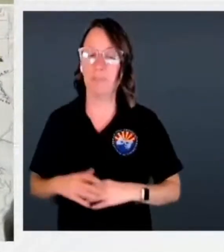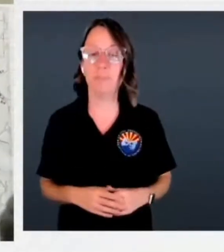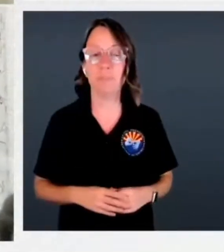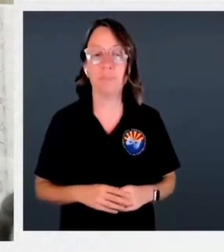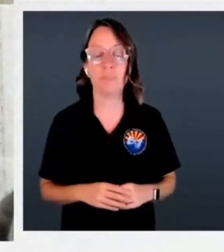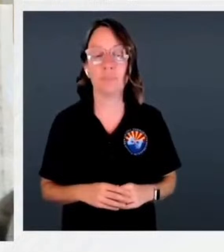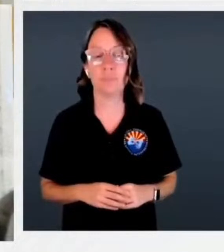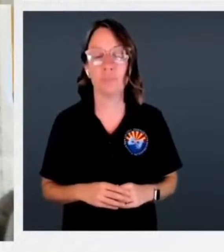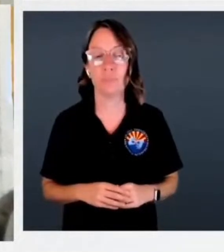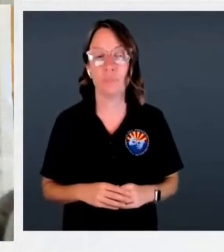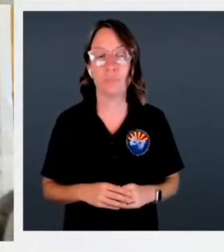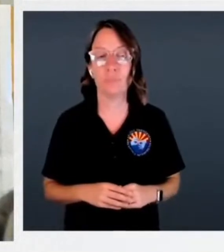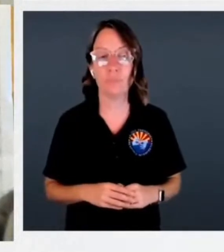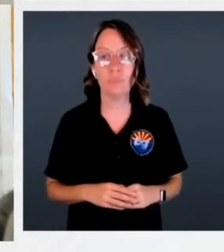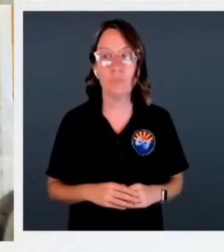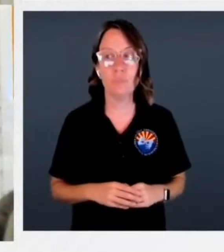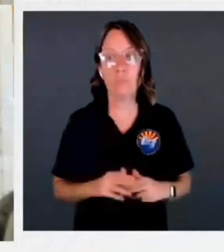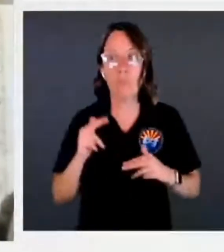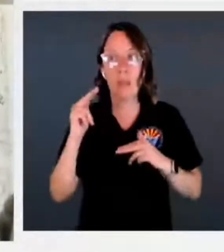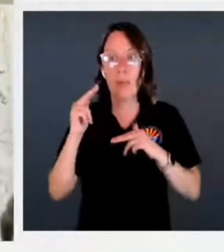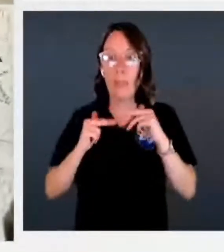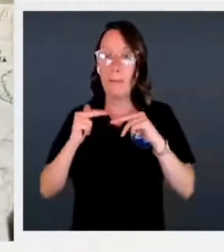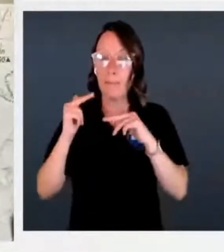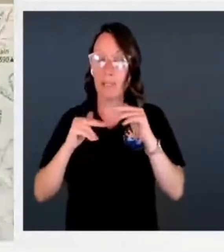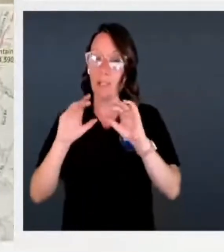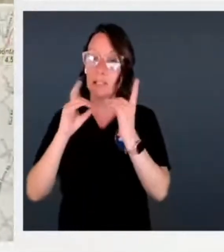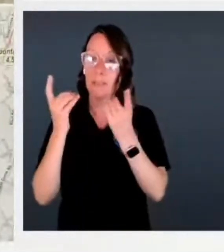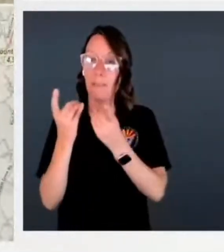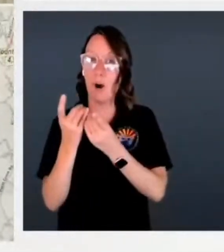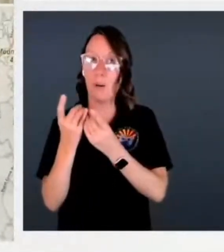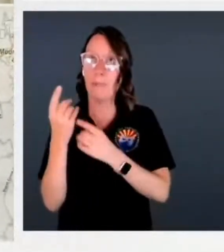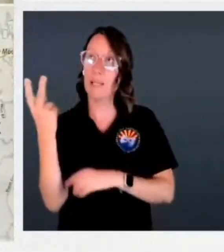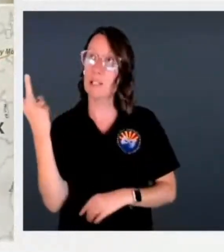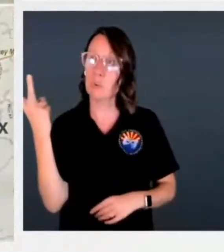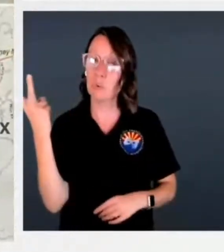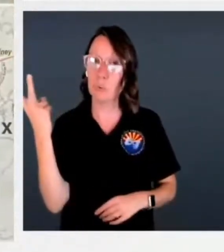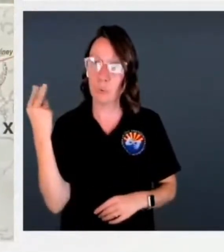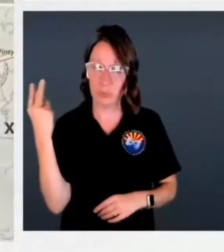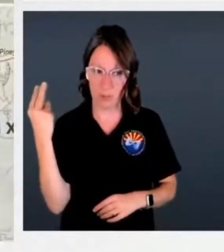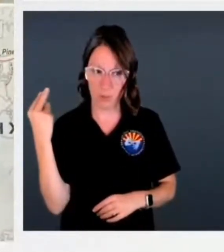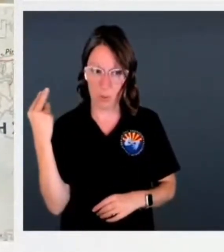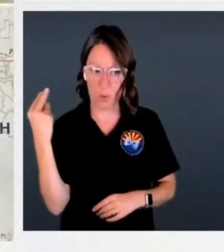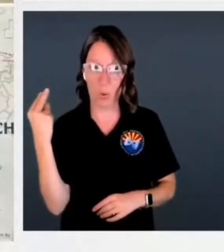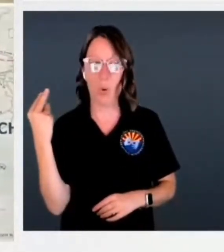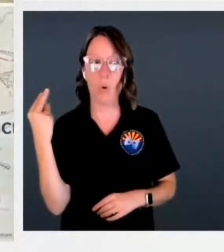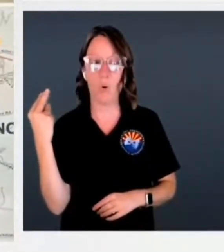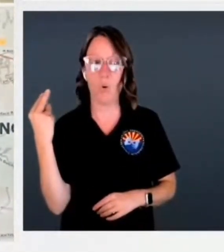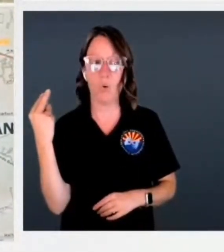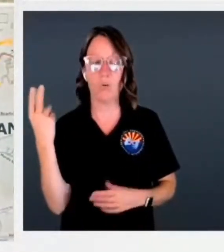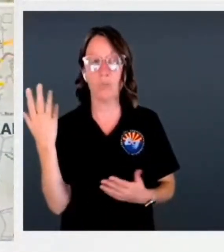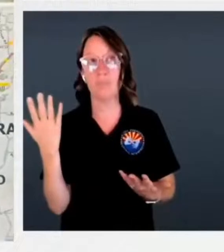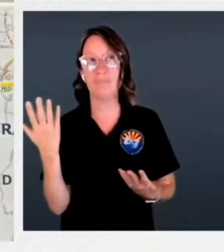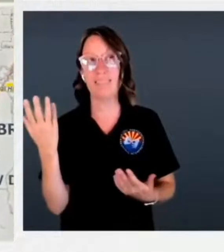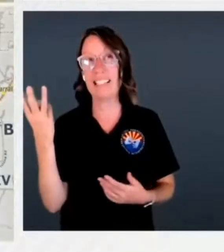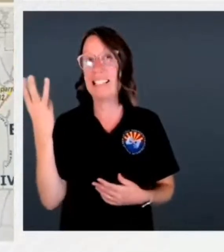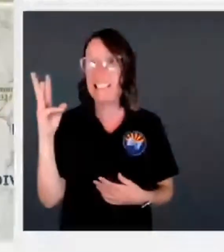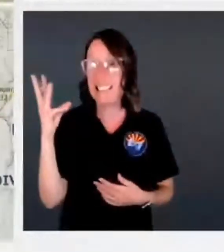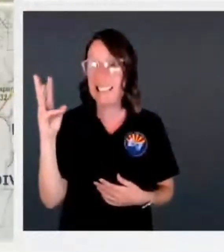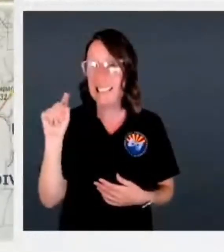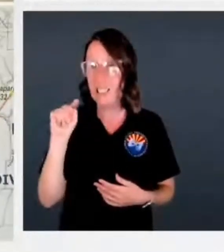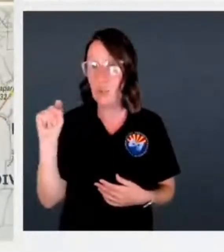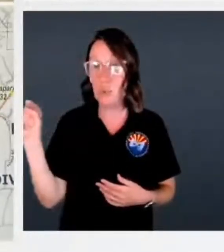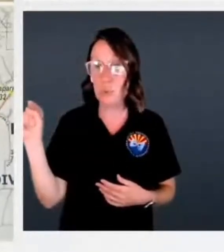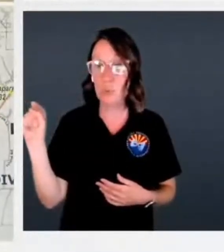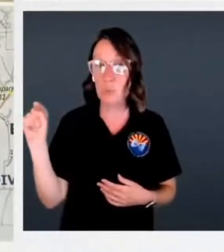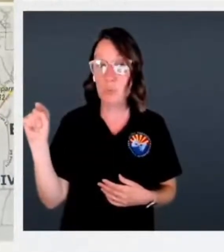department 2 years ago was looking at almost 16 to 18 months.